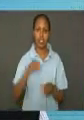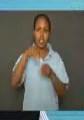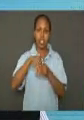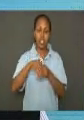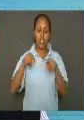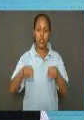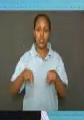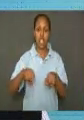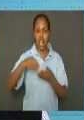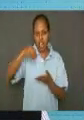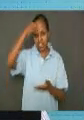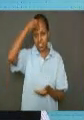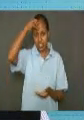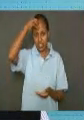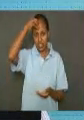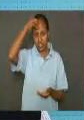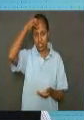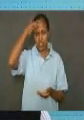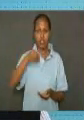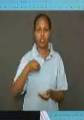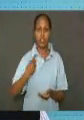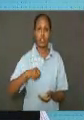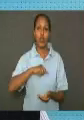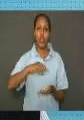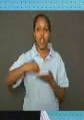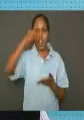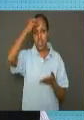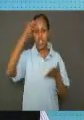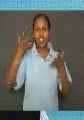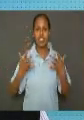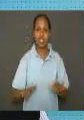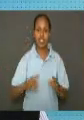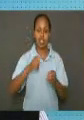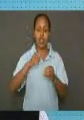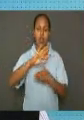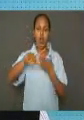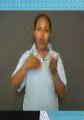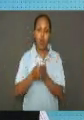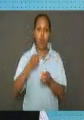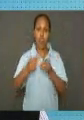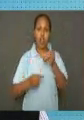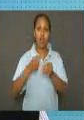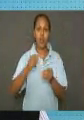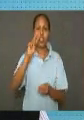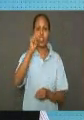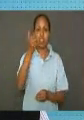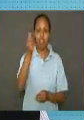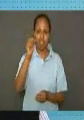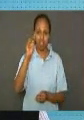In today's lesson, we learned all about